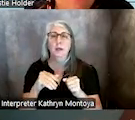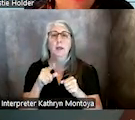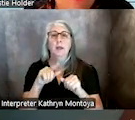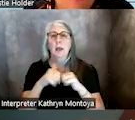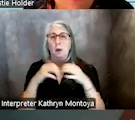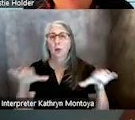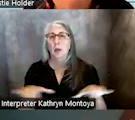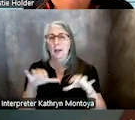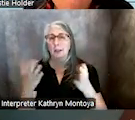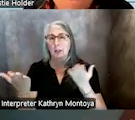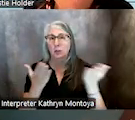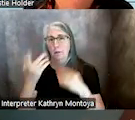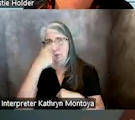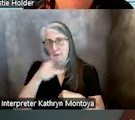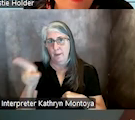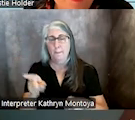to.